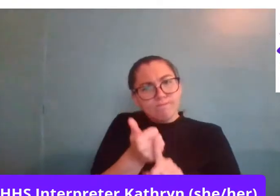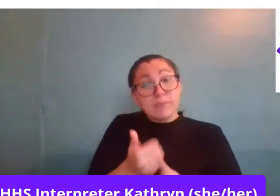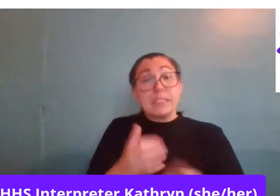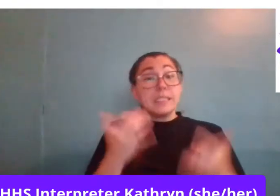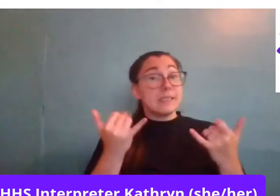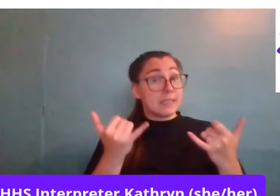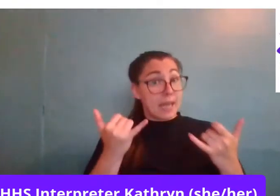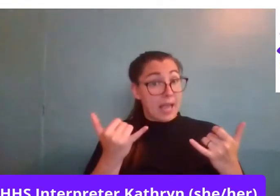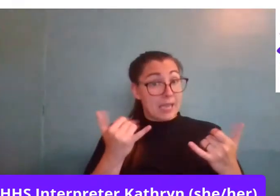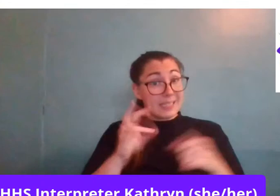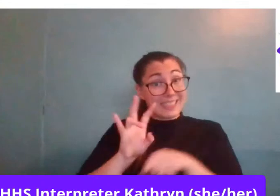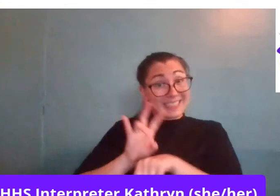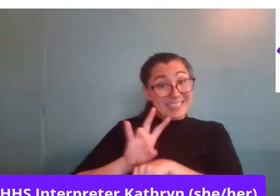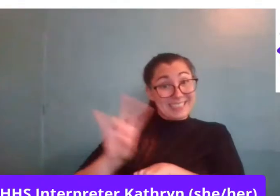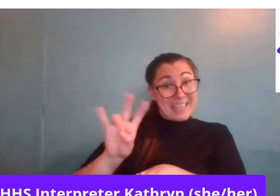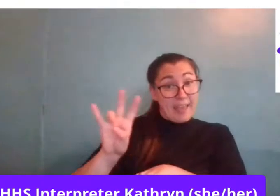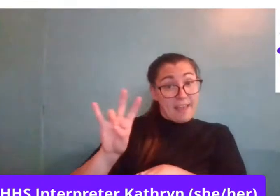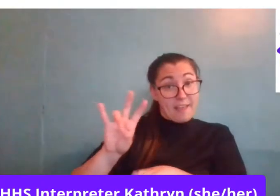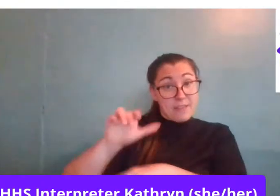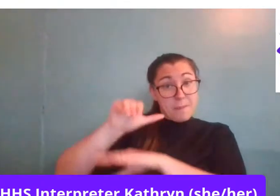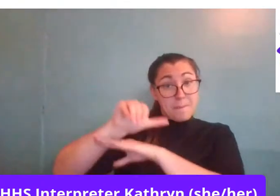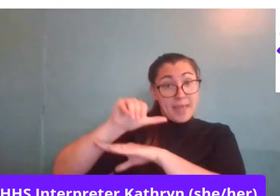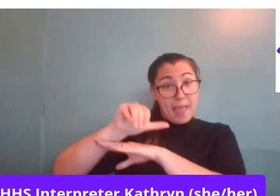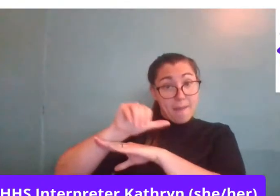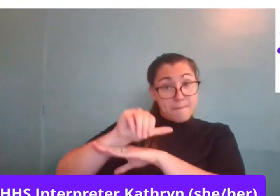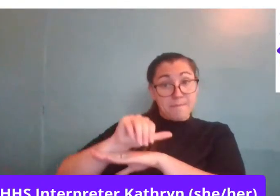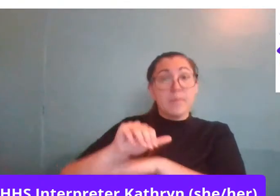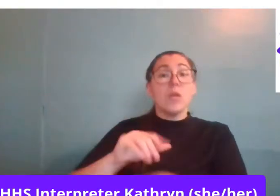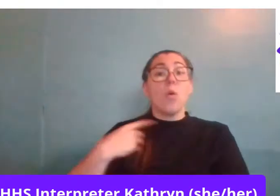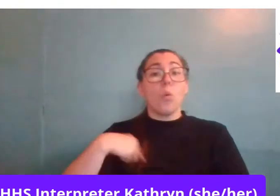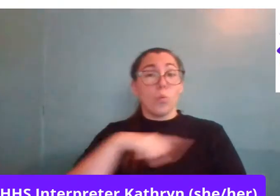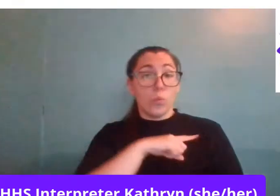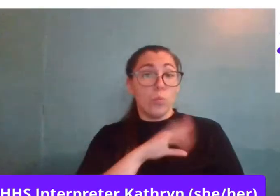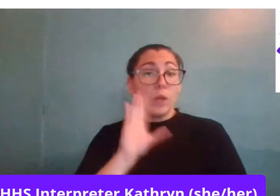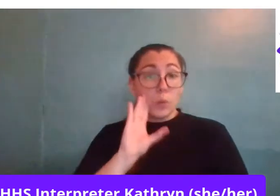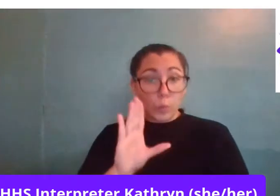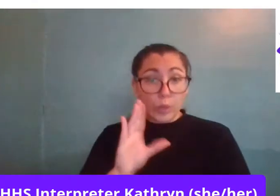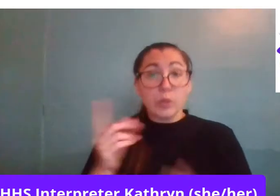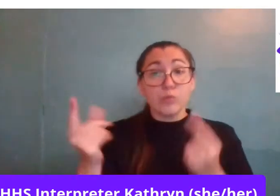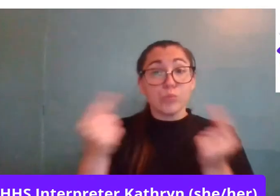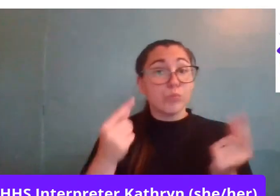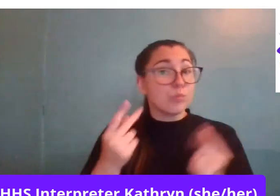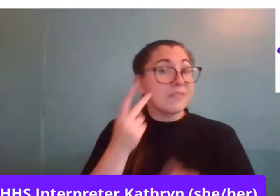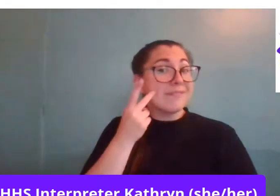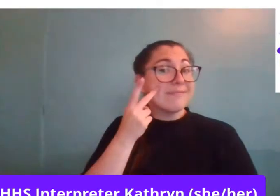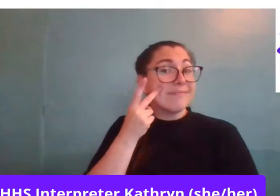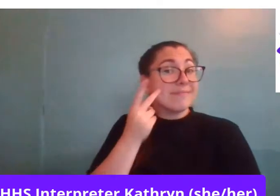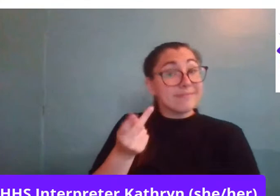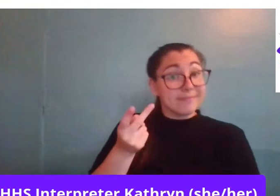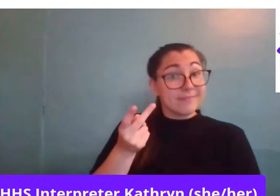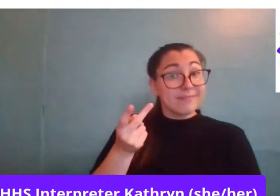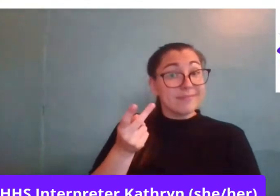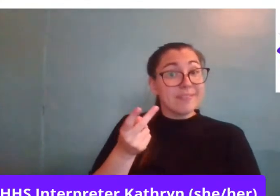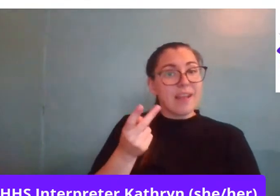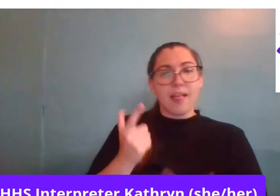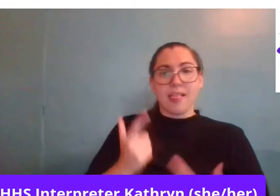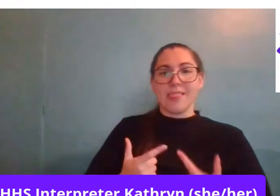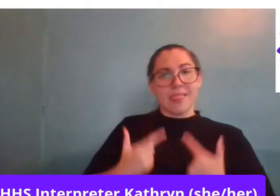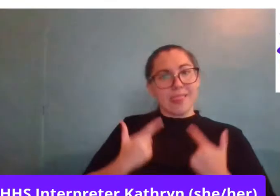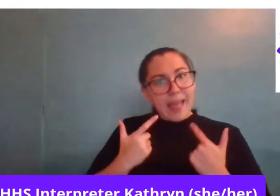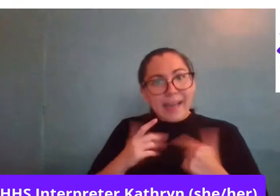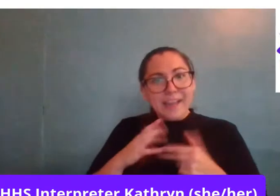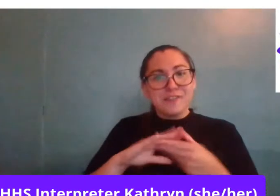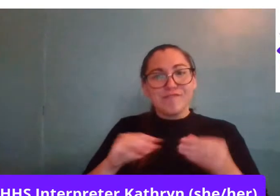at 7 p.m., we are going to see the life